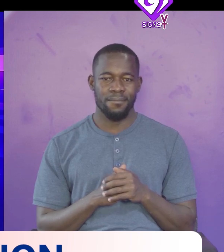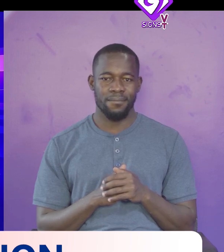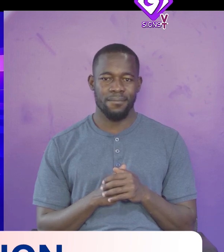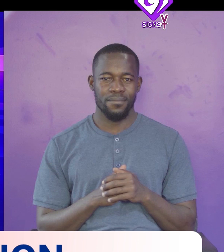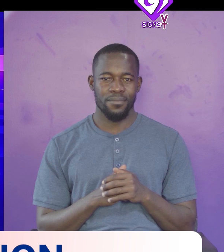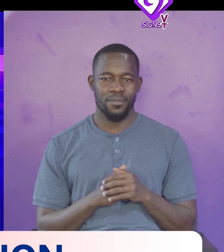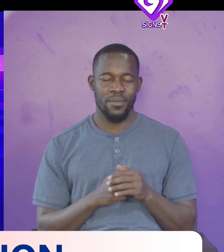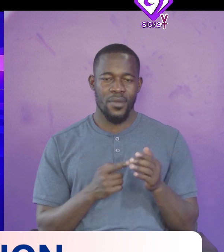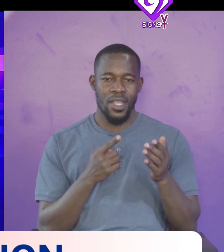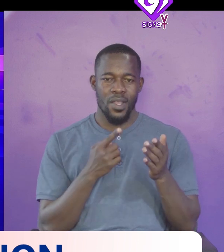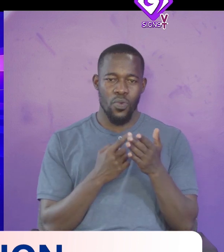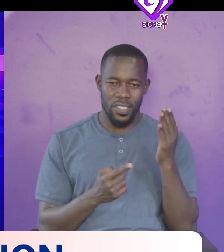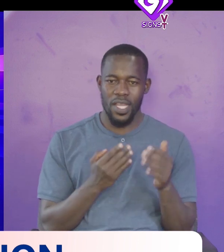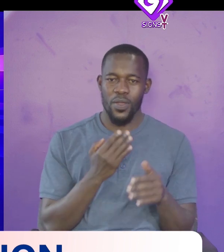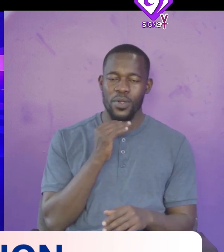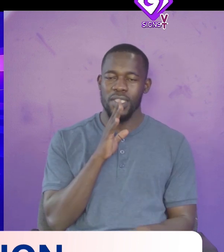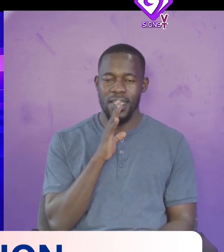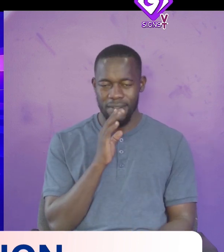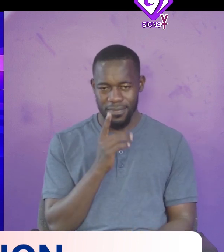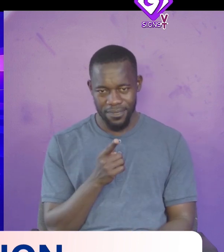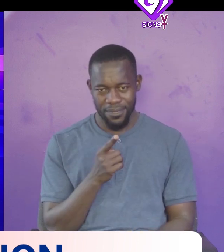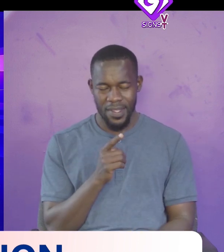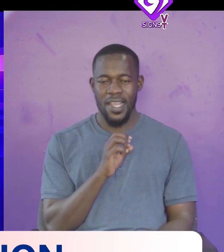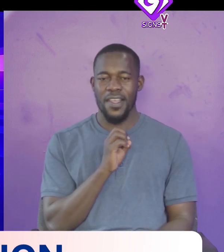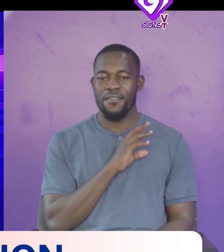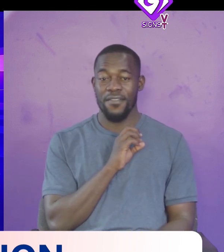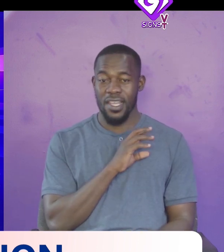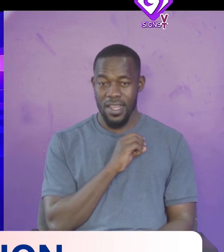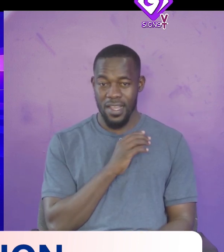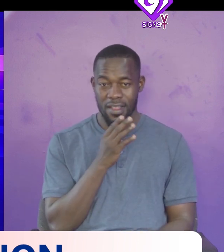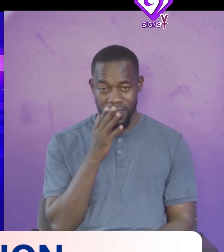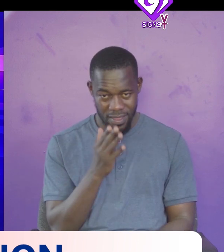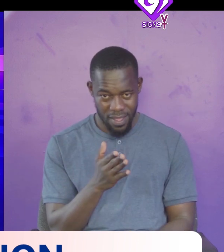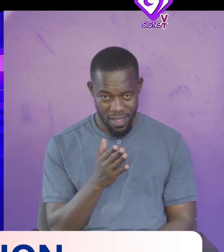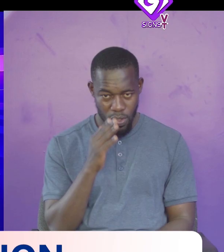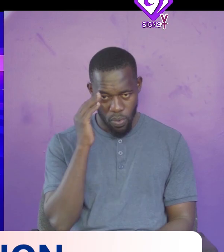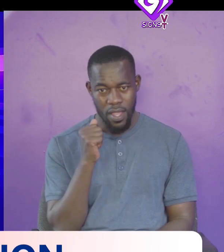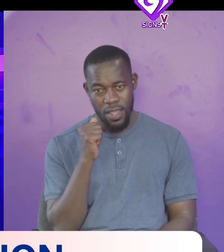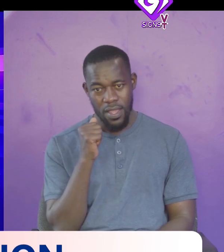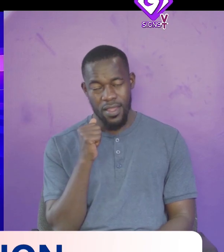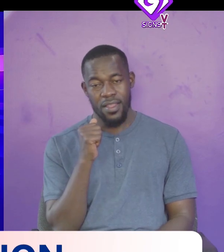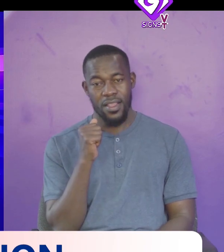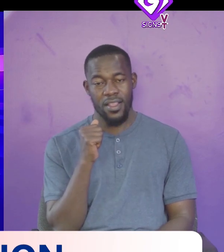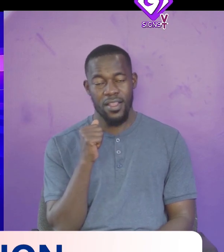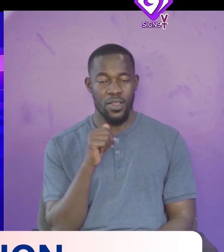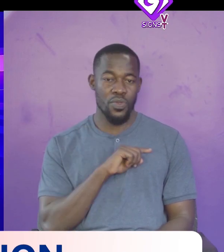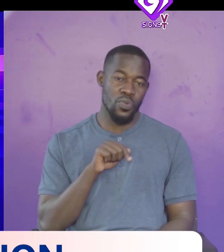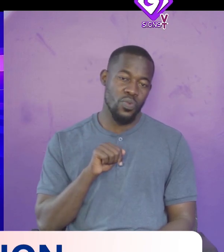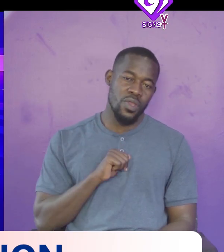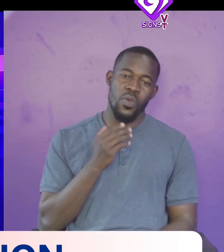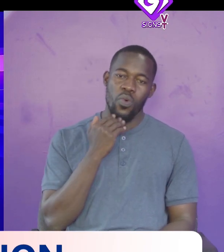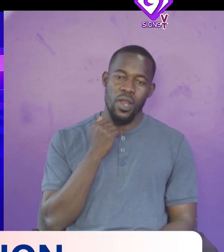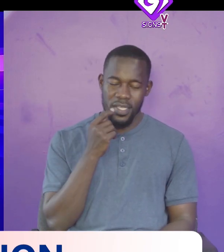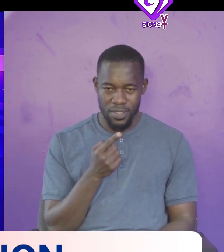Jonah, the reason there was fear in what we wanted to do with these by-elections was because we wanted to